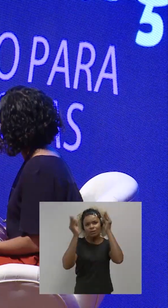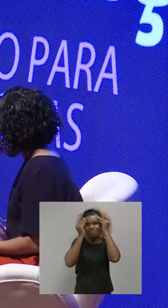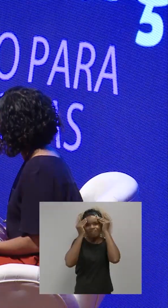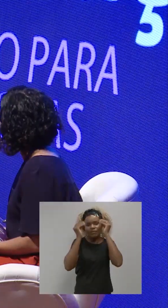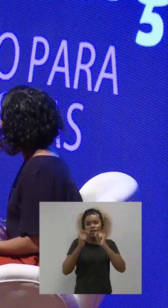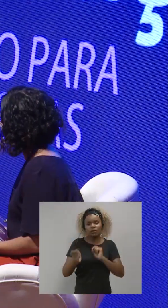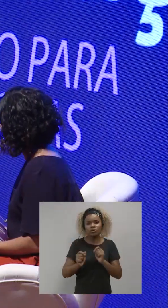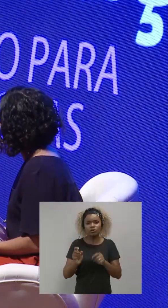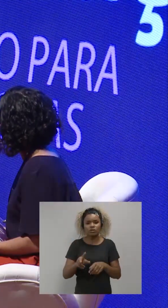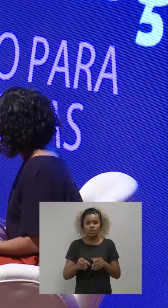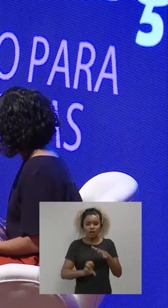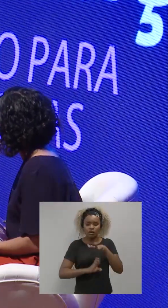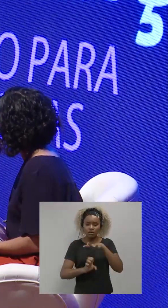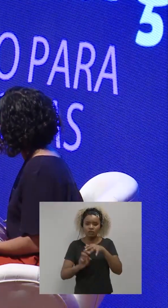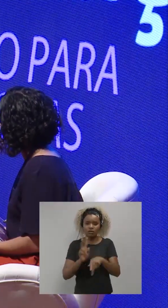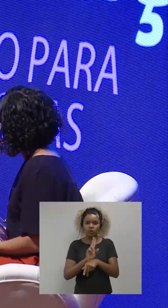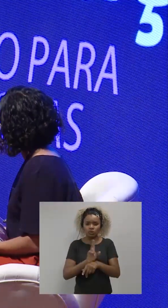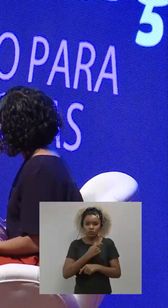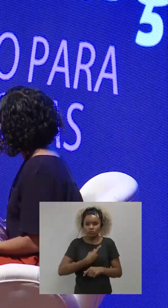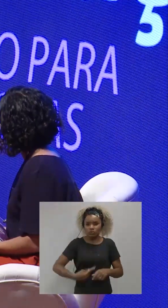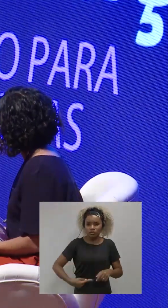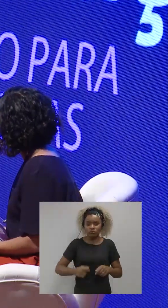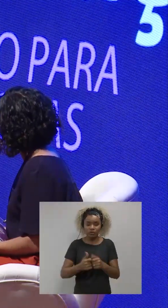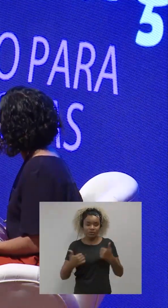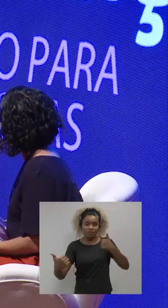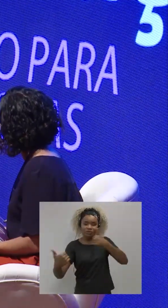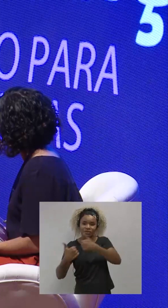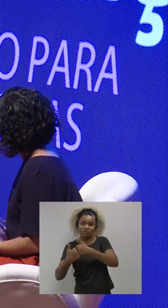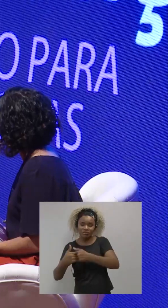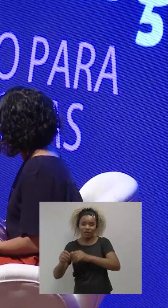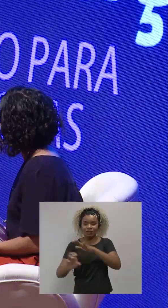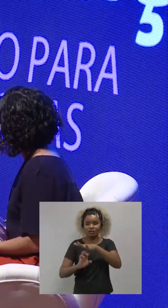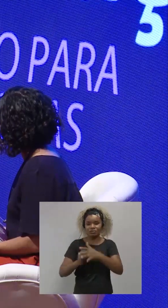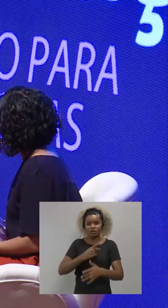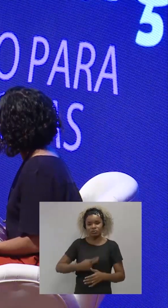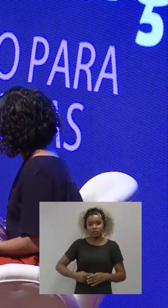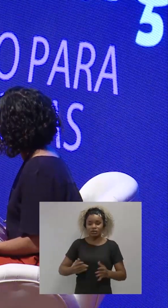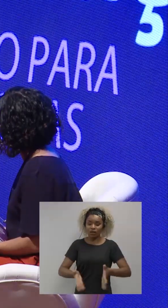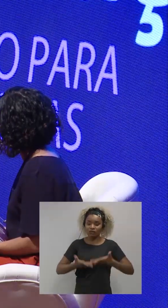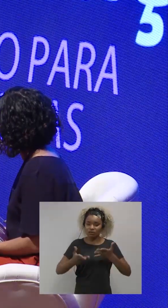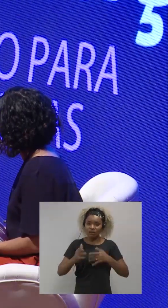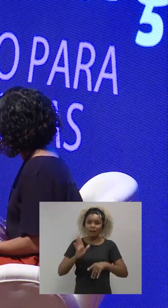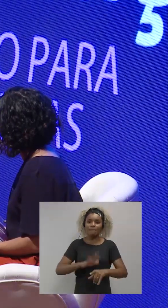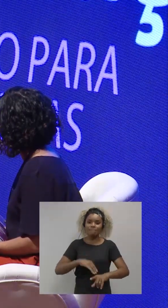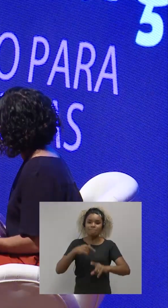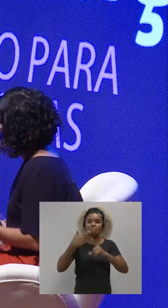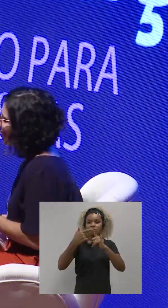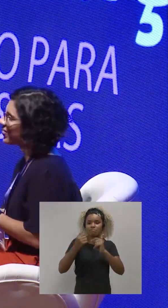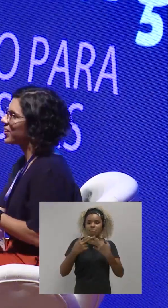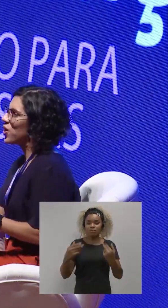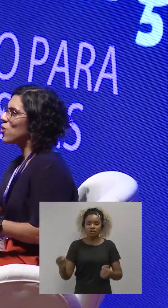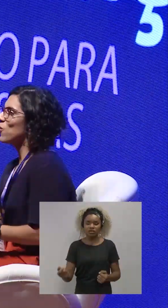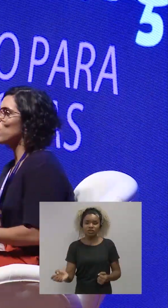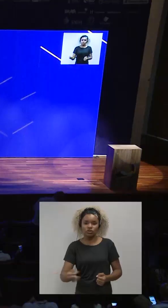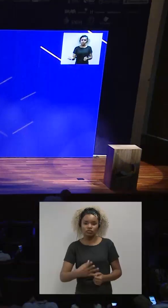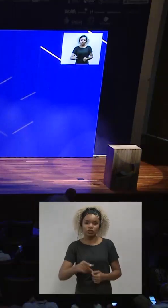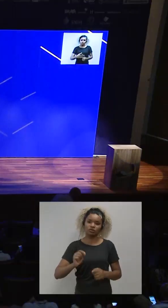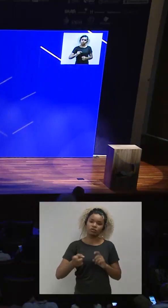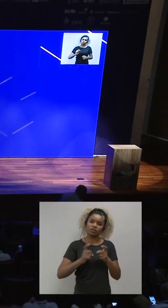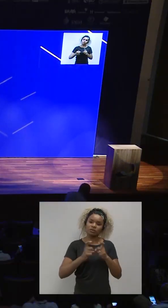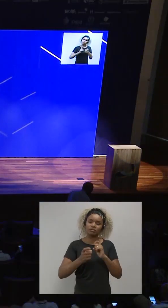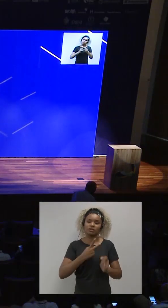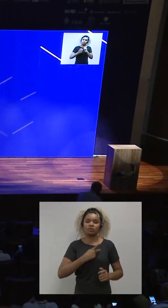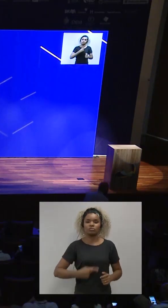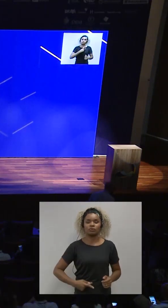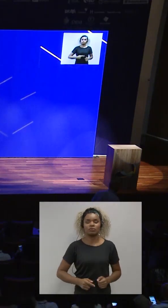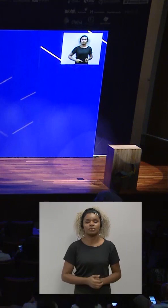know, do you understand that the bodies may approach the public servants and incentivate more innovative measures in the